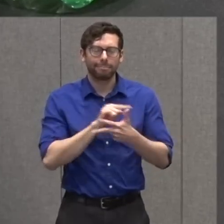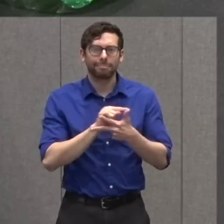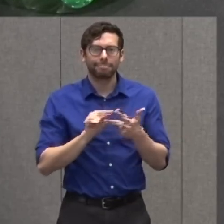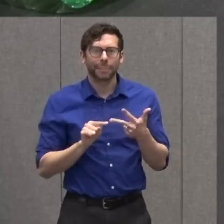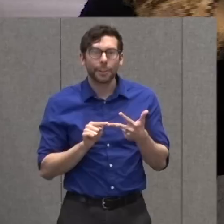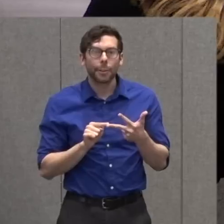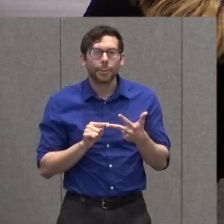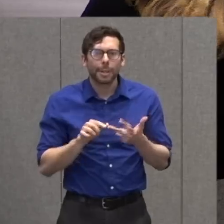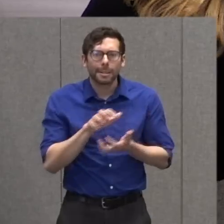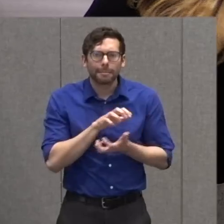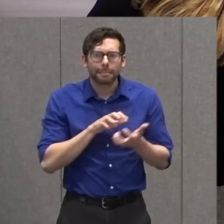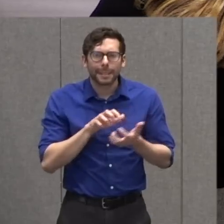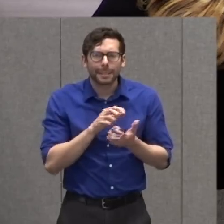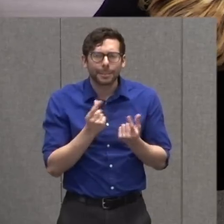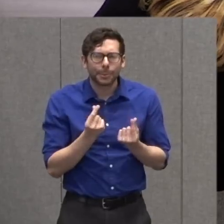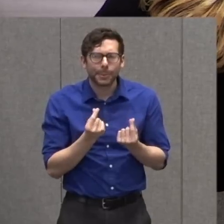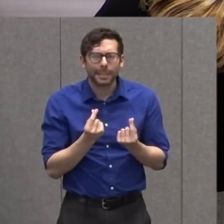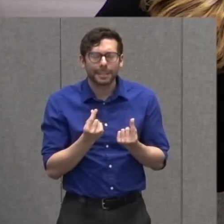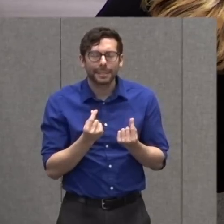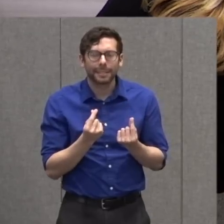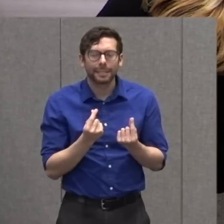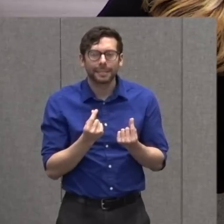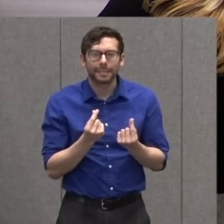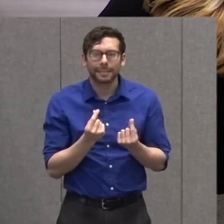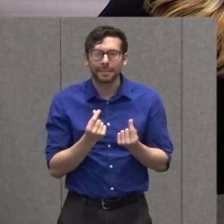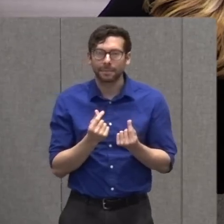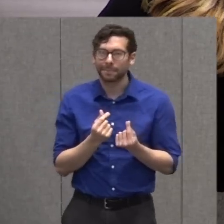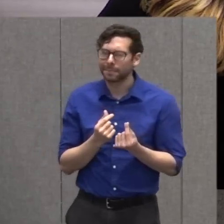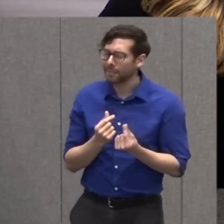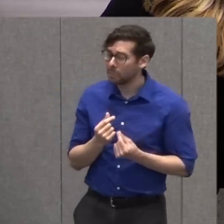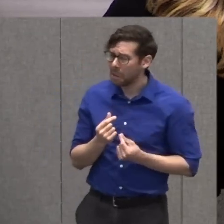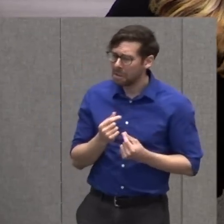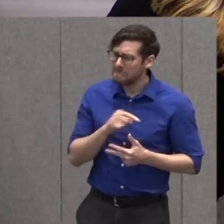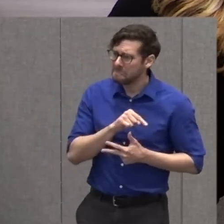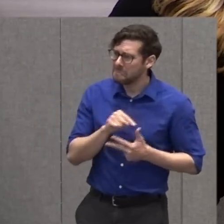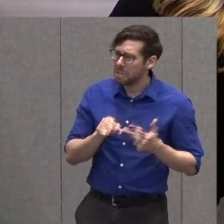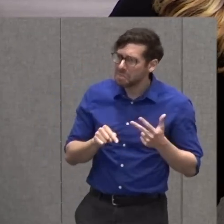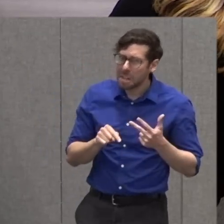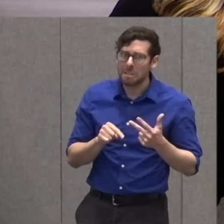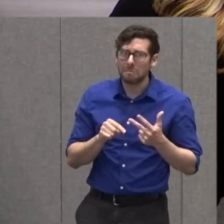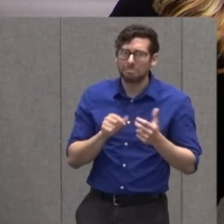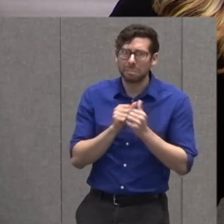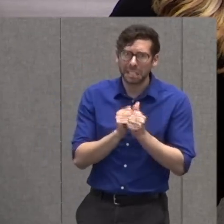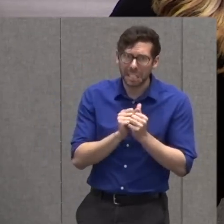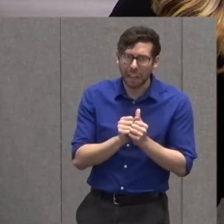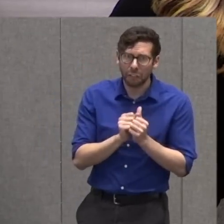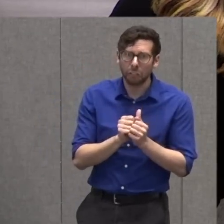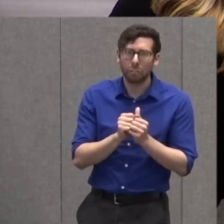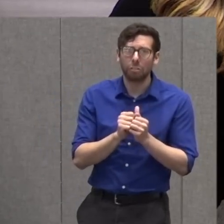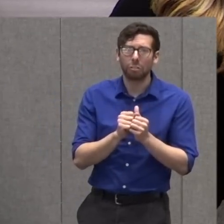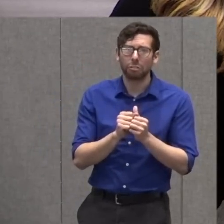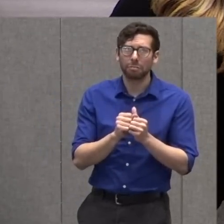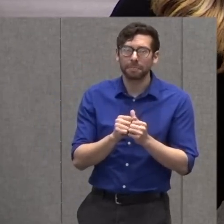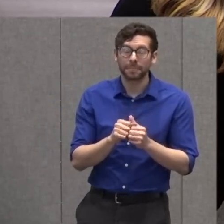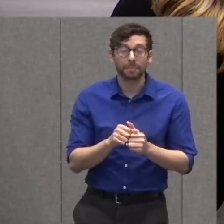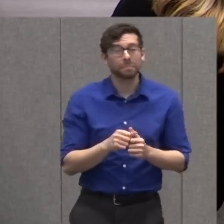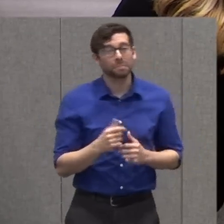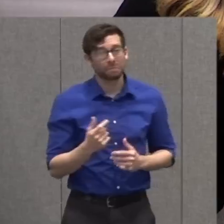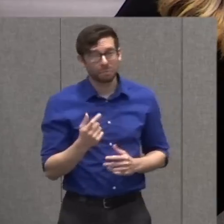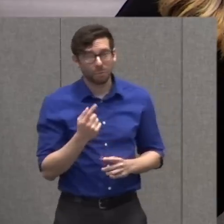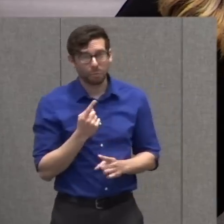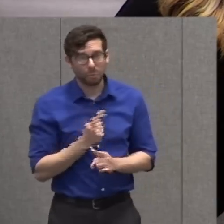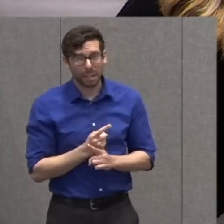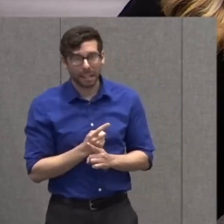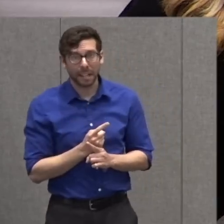working together. They are. I should probably start with all